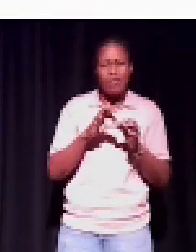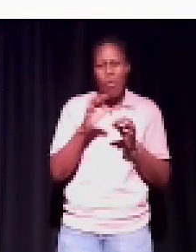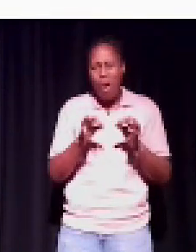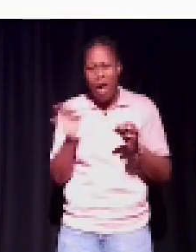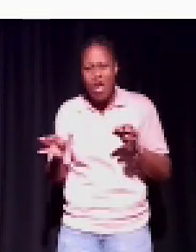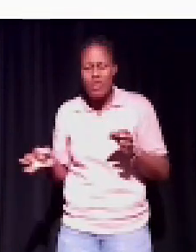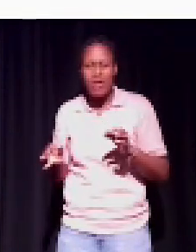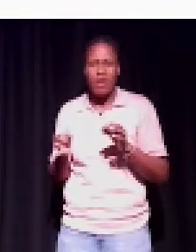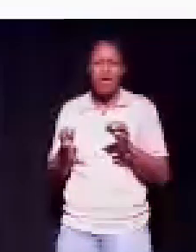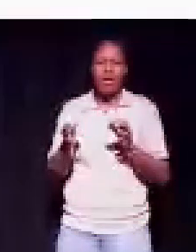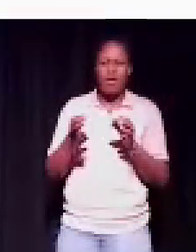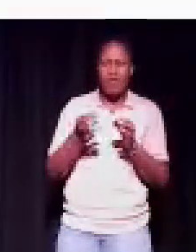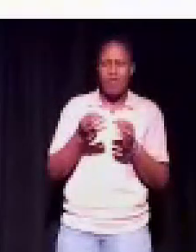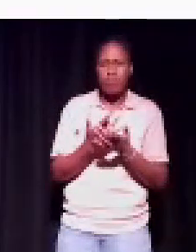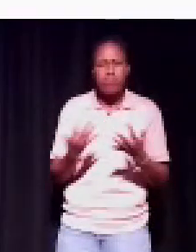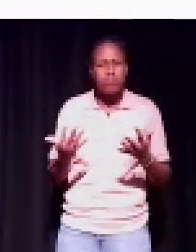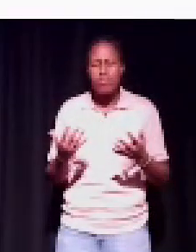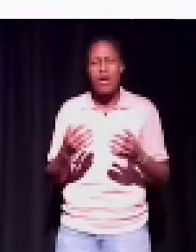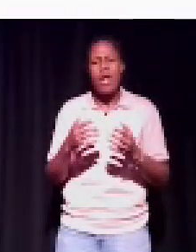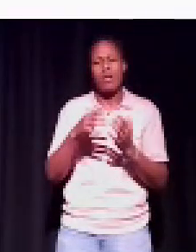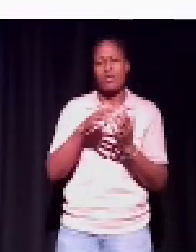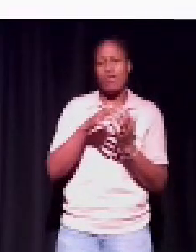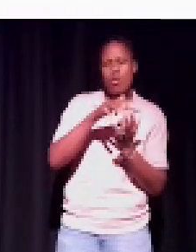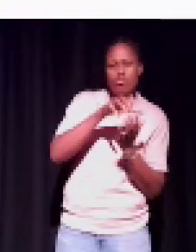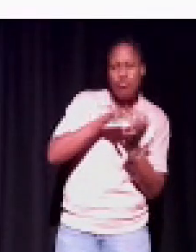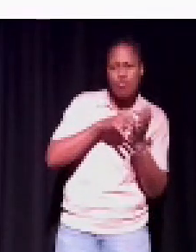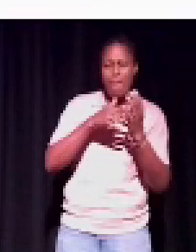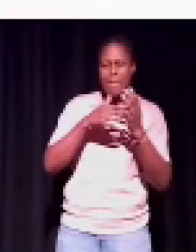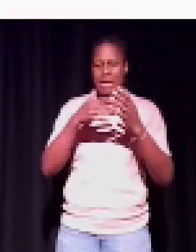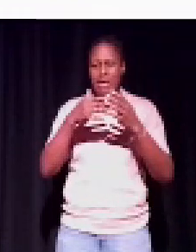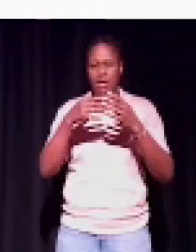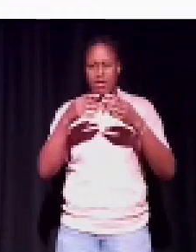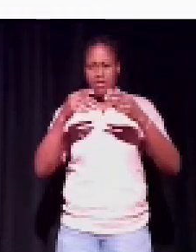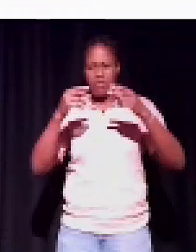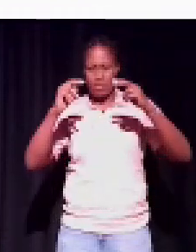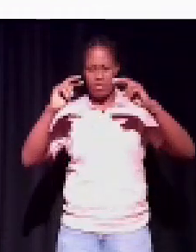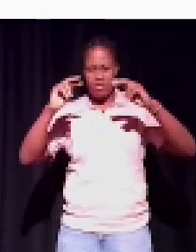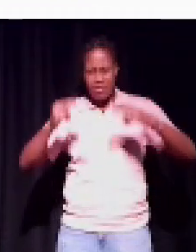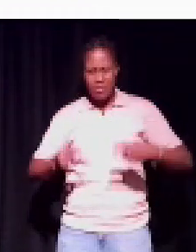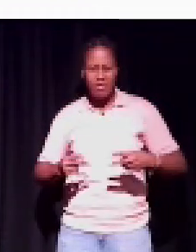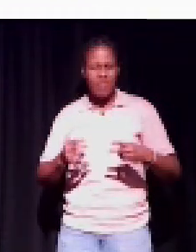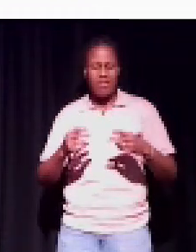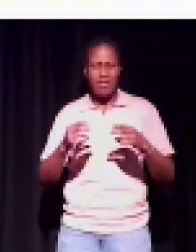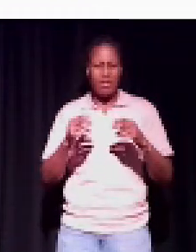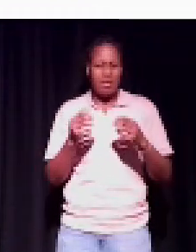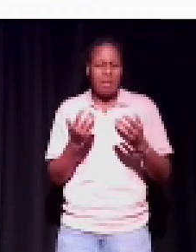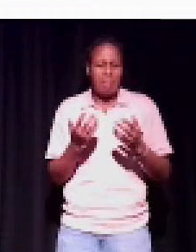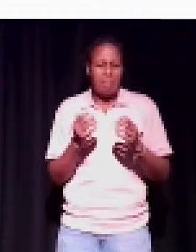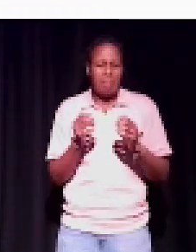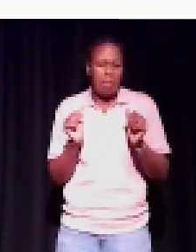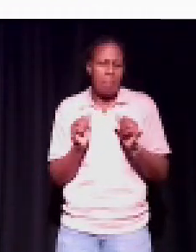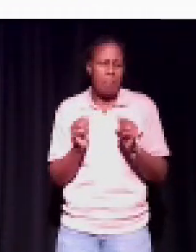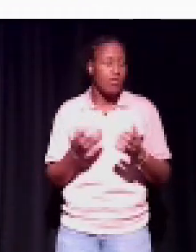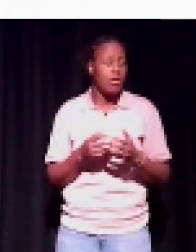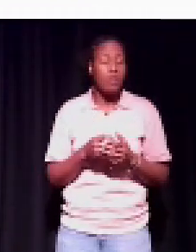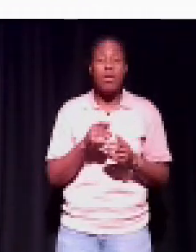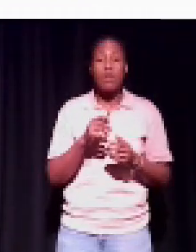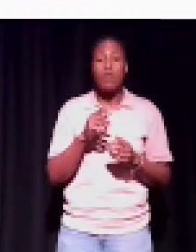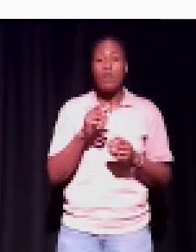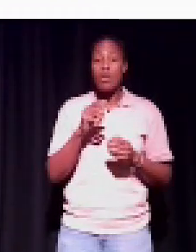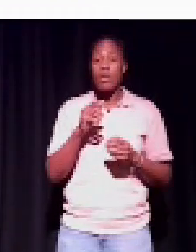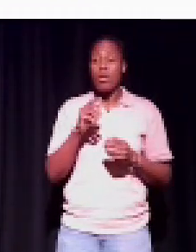programming. And these days, the things that you can buy for £10 would astound you, like if you